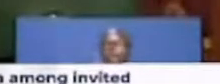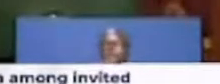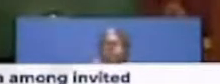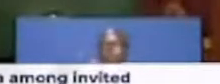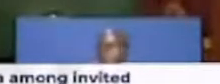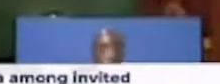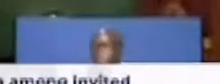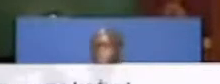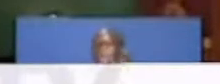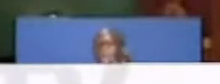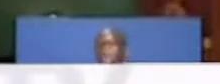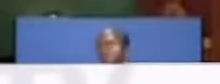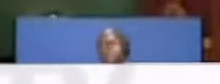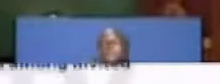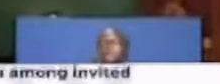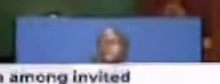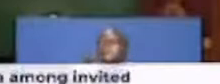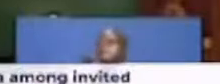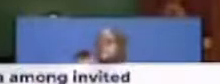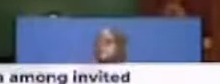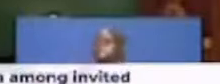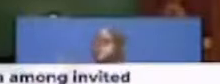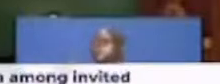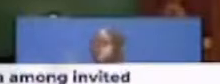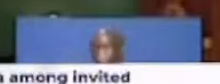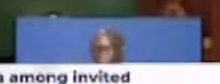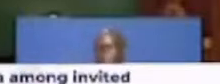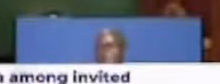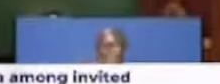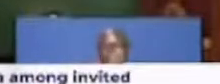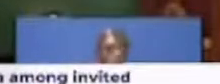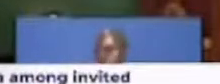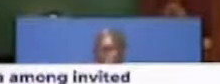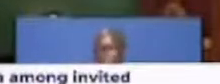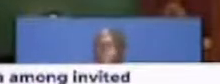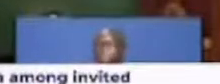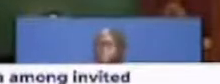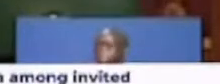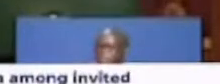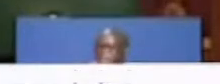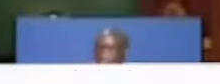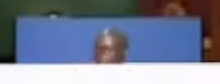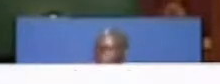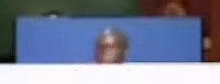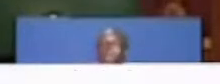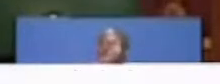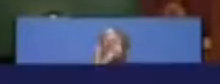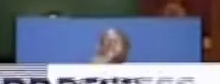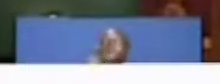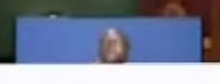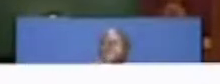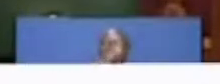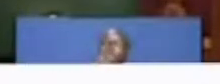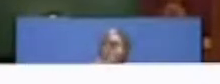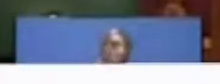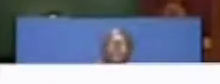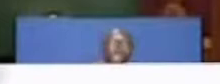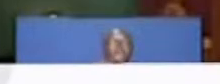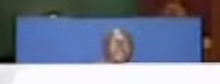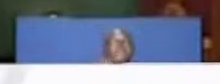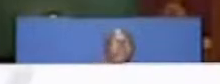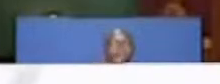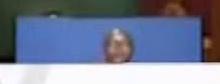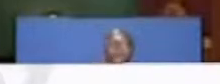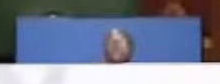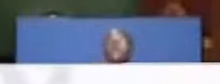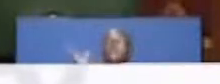Nairobi metropolitan area alone, the project is set to supply 41.3 million liters of water per day to